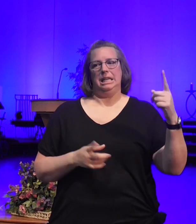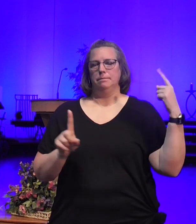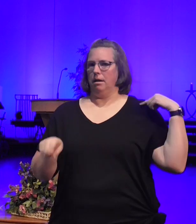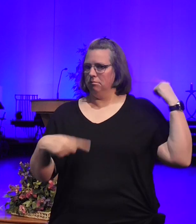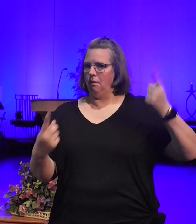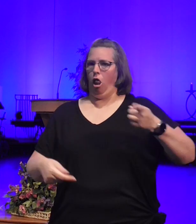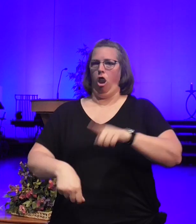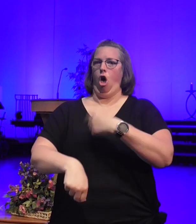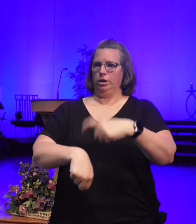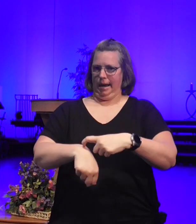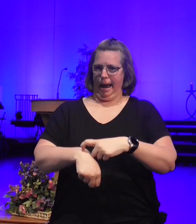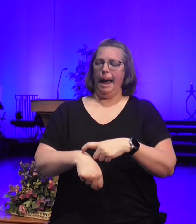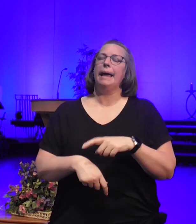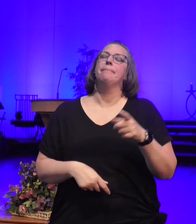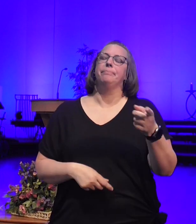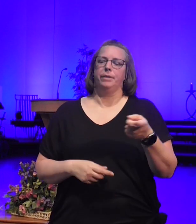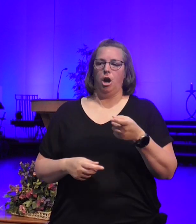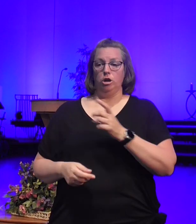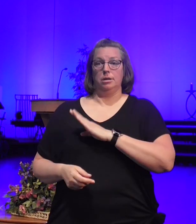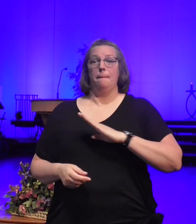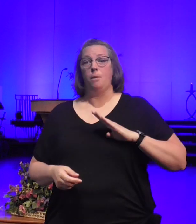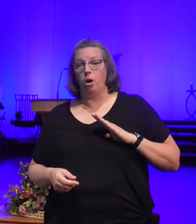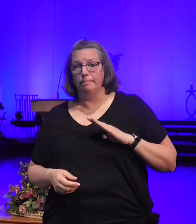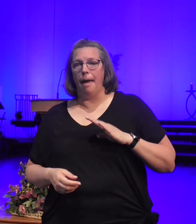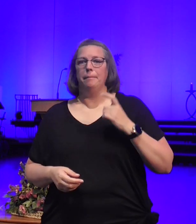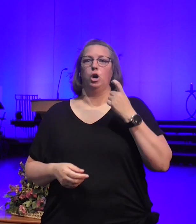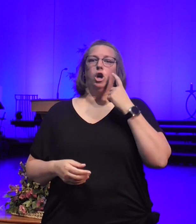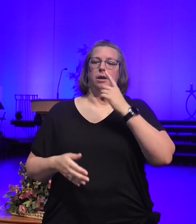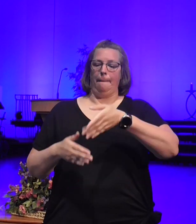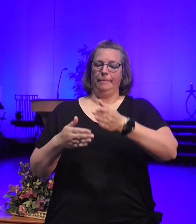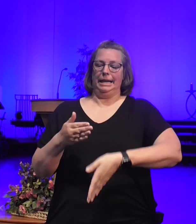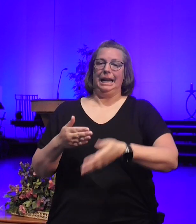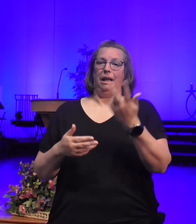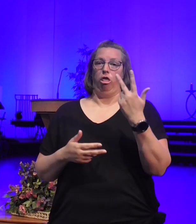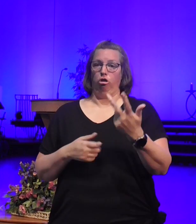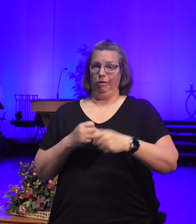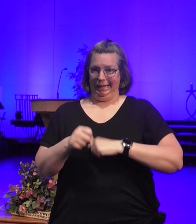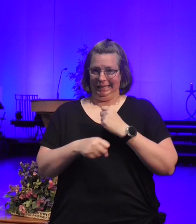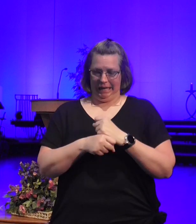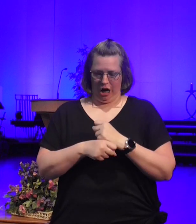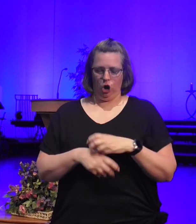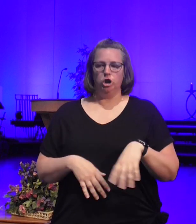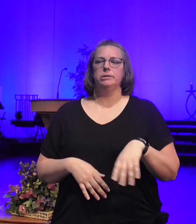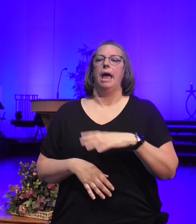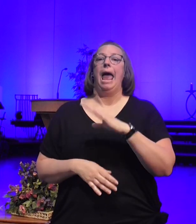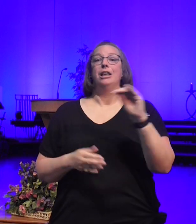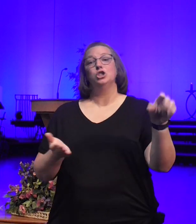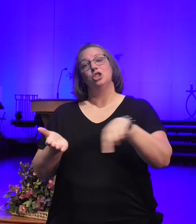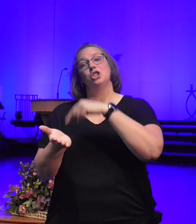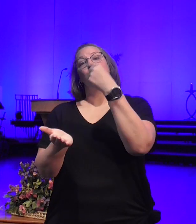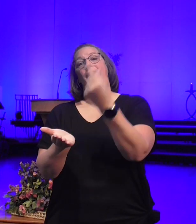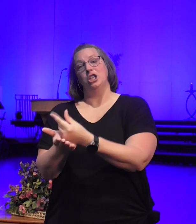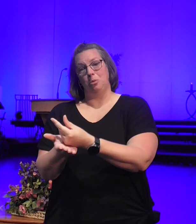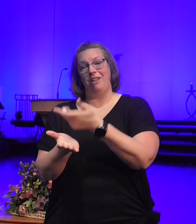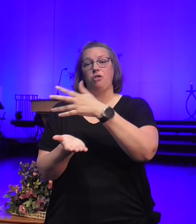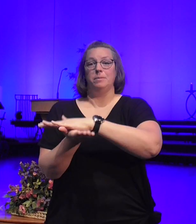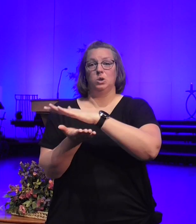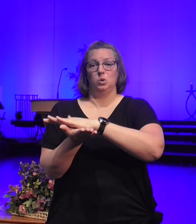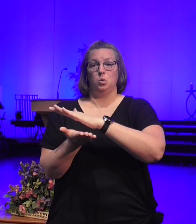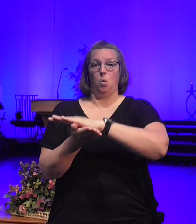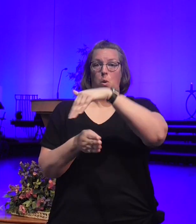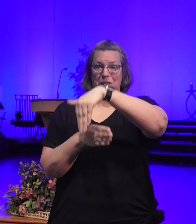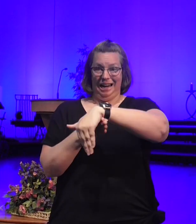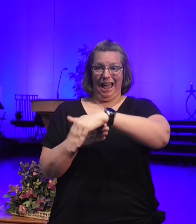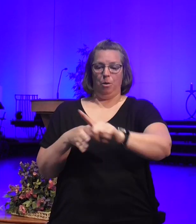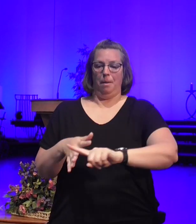community. She is a board member, just completing her 3-year term, and she's graduating from ministerial school tonight and